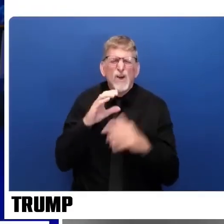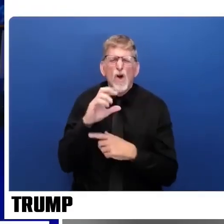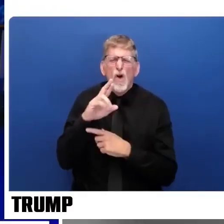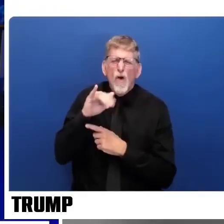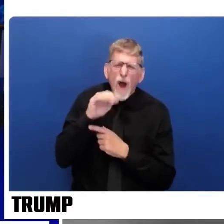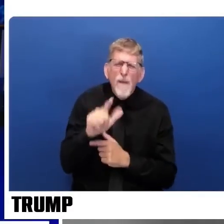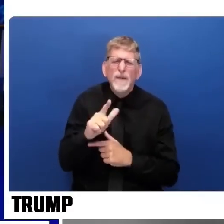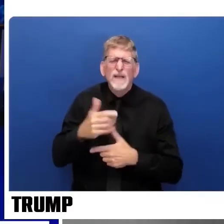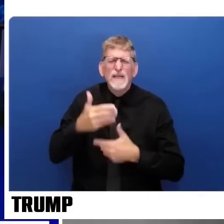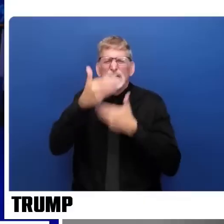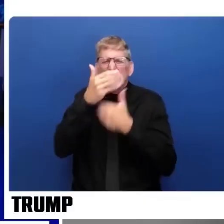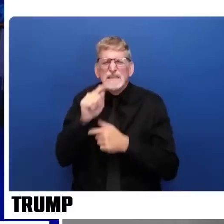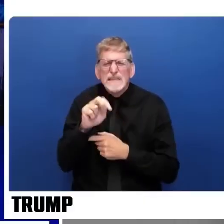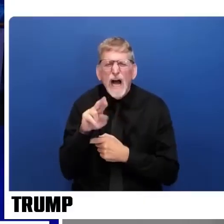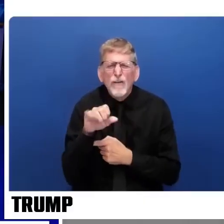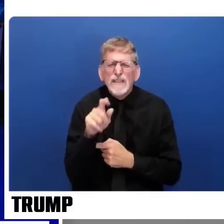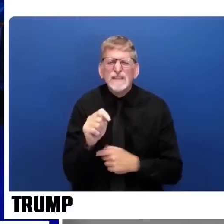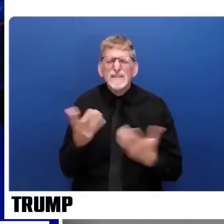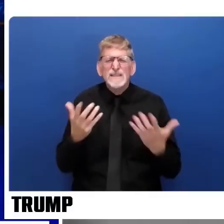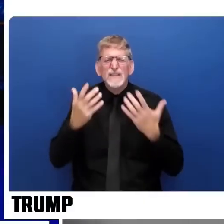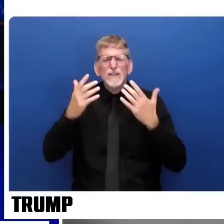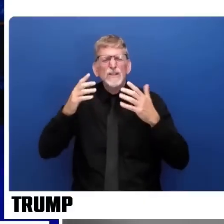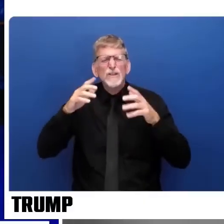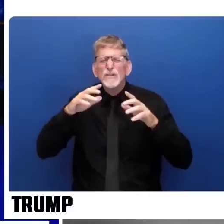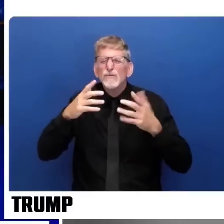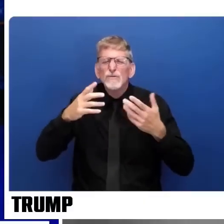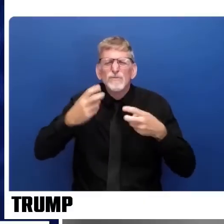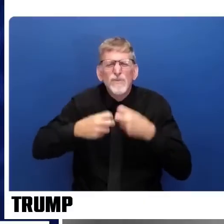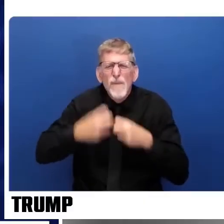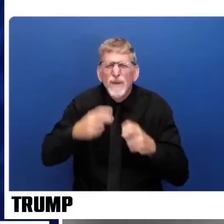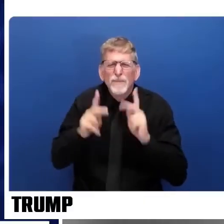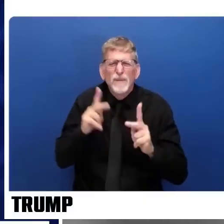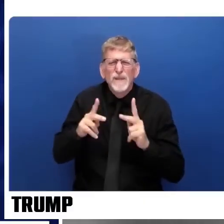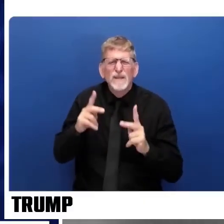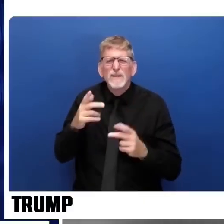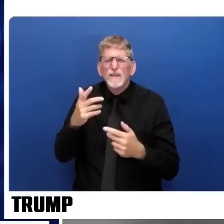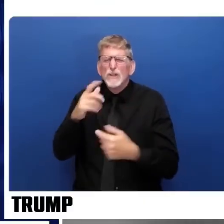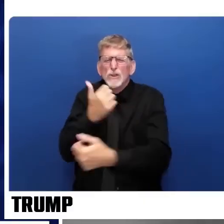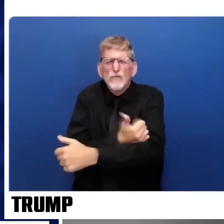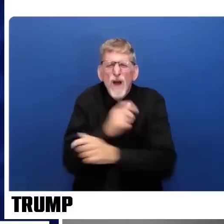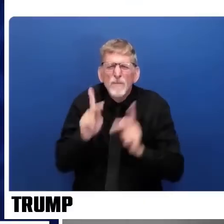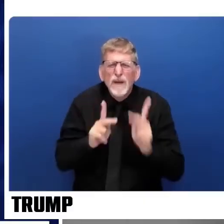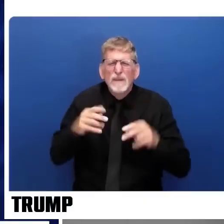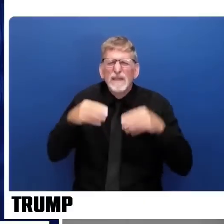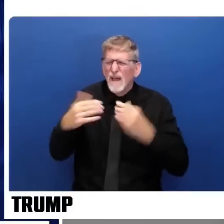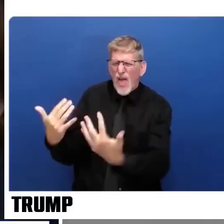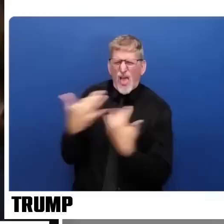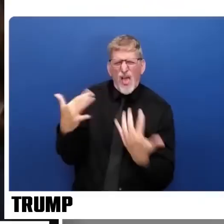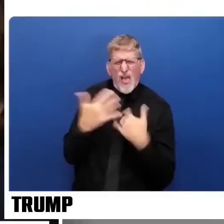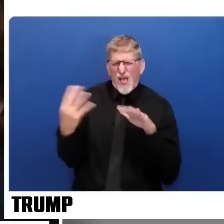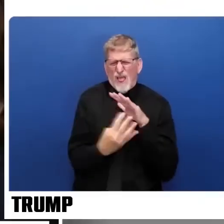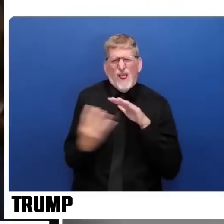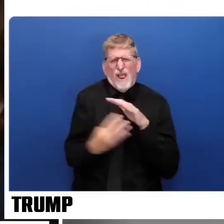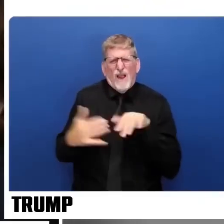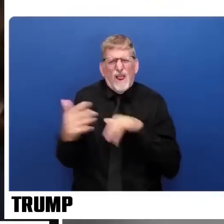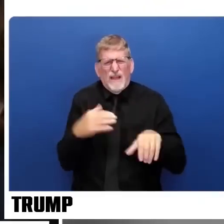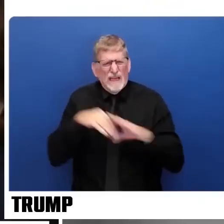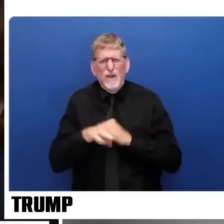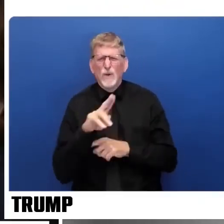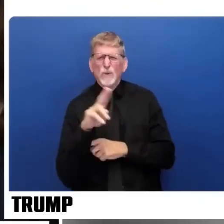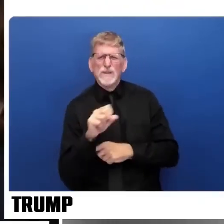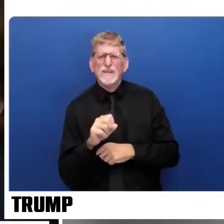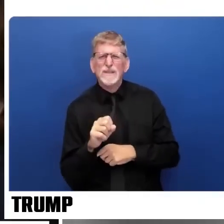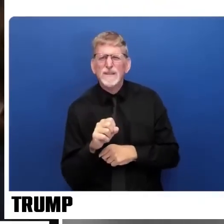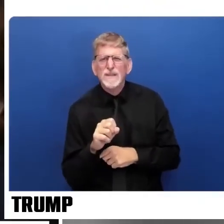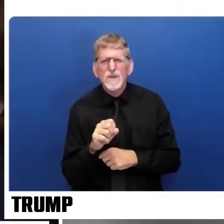common street criminals. They allowed people to come in, drug dealers, to come into our country. And they're now in the United States and told